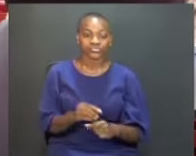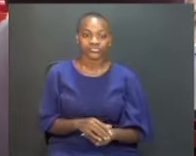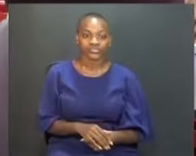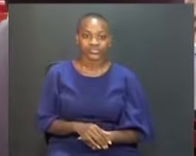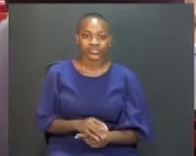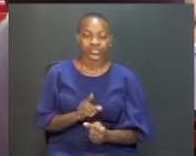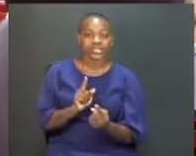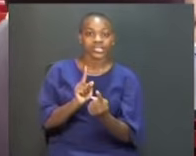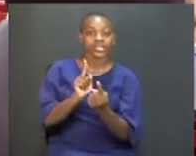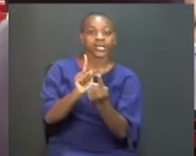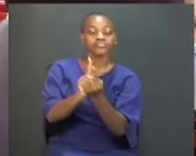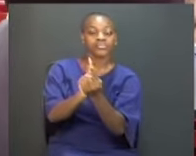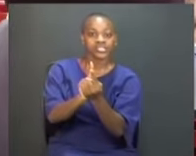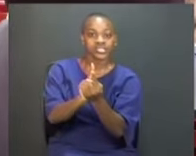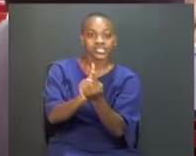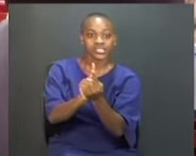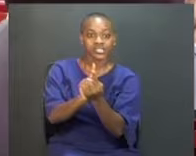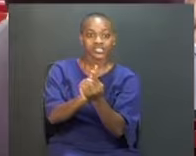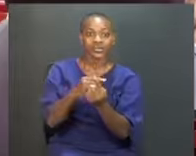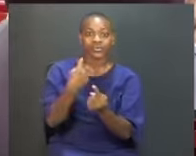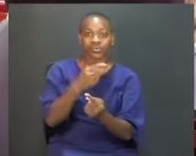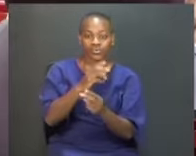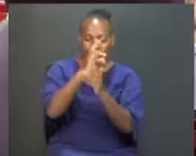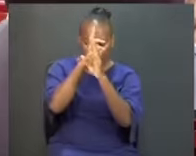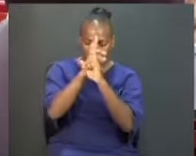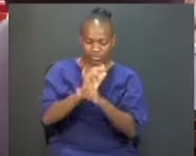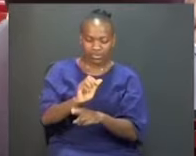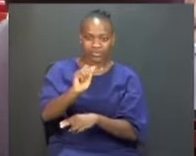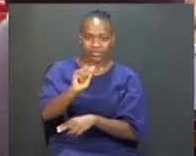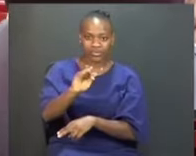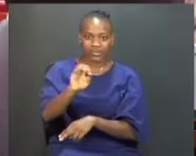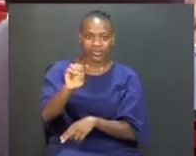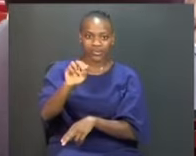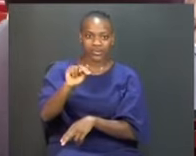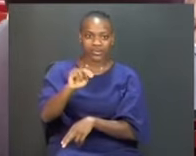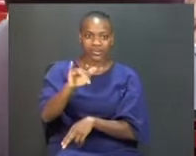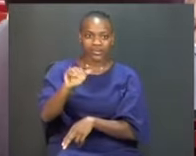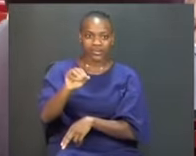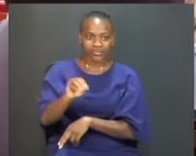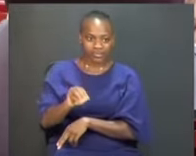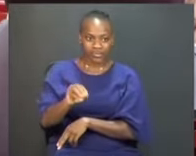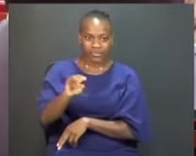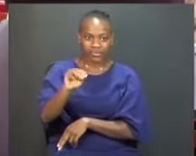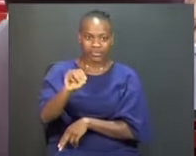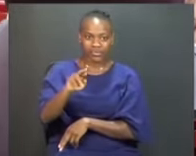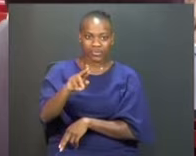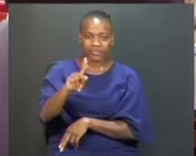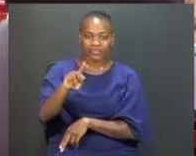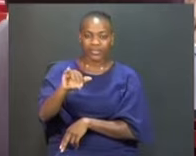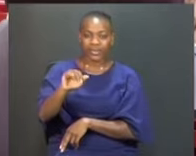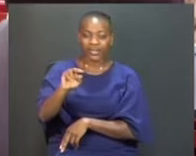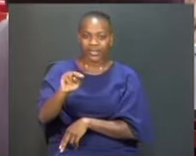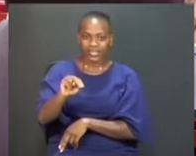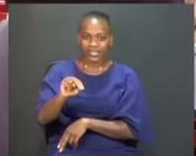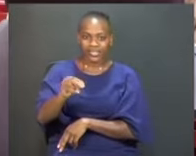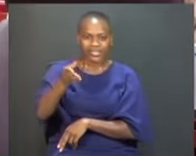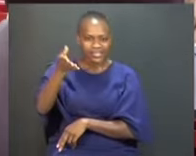the Honorable Afenyo Markins, Alexander Kwamina, sitting there